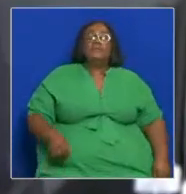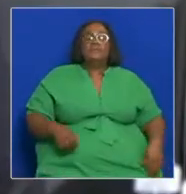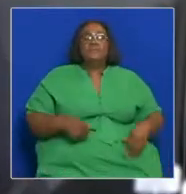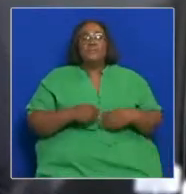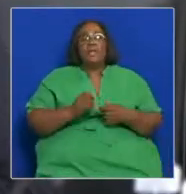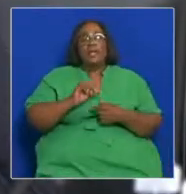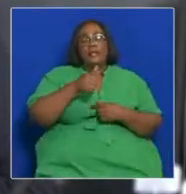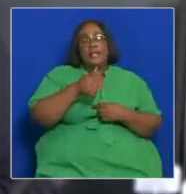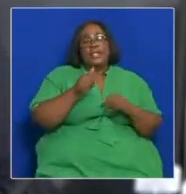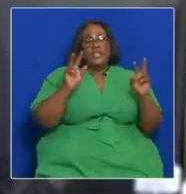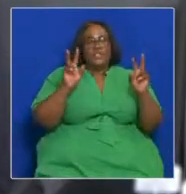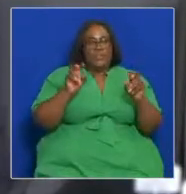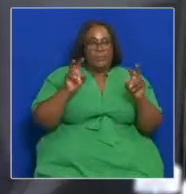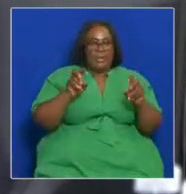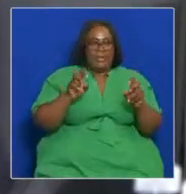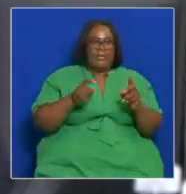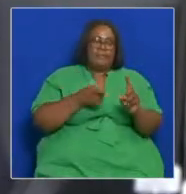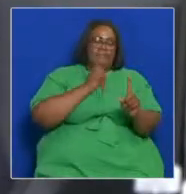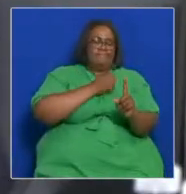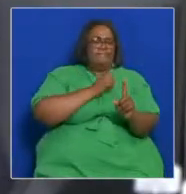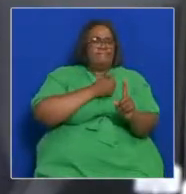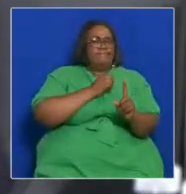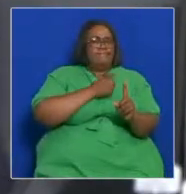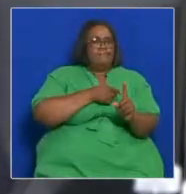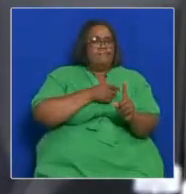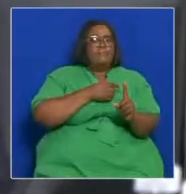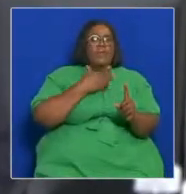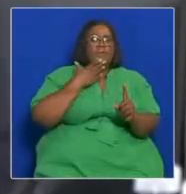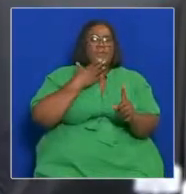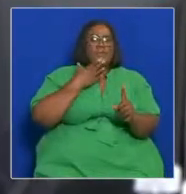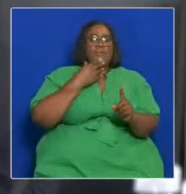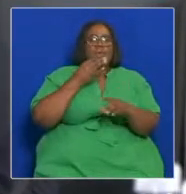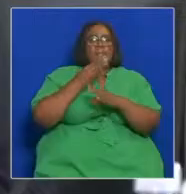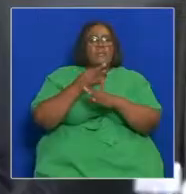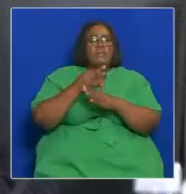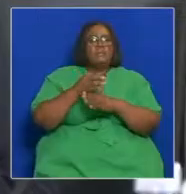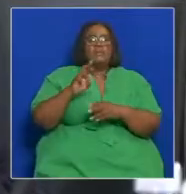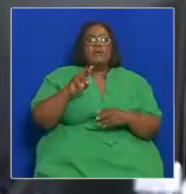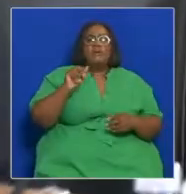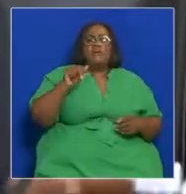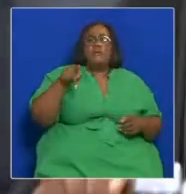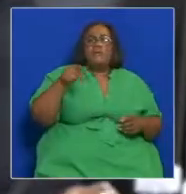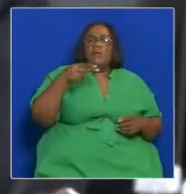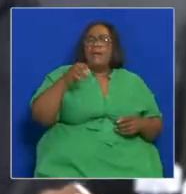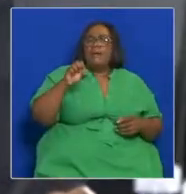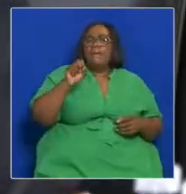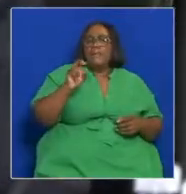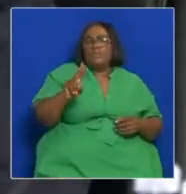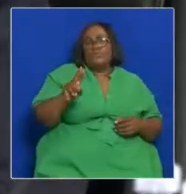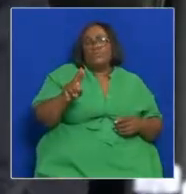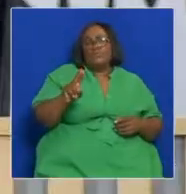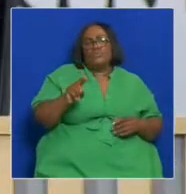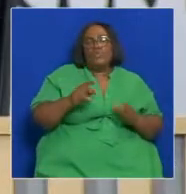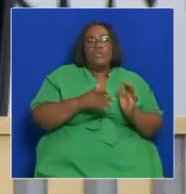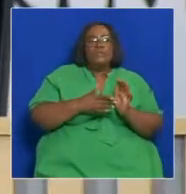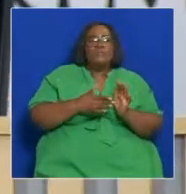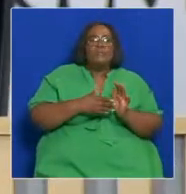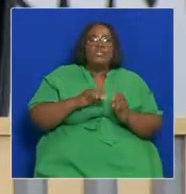matter concerning Mr. Rapesu. That's at paragraph 47 of your affidavit. Yeah.